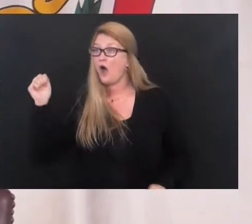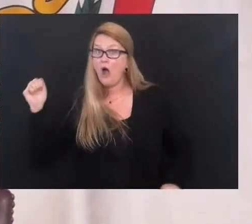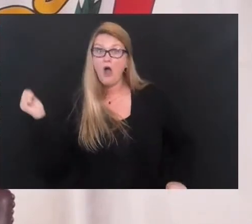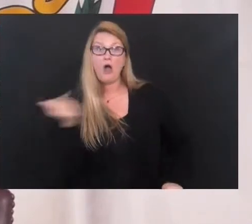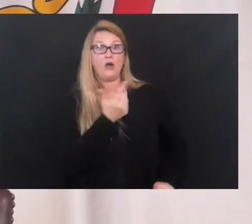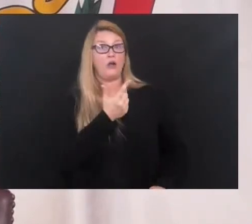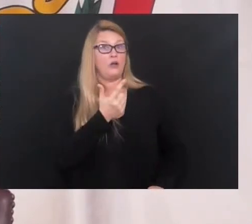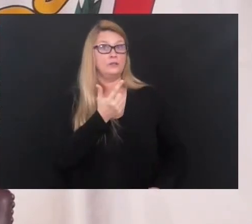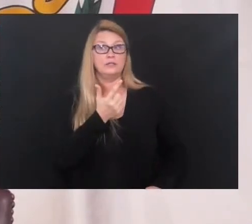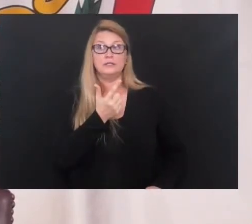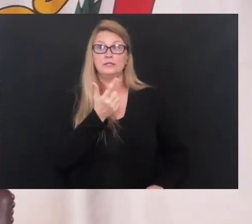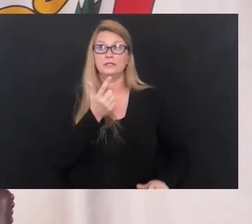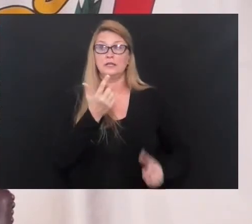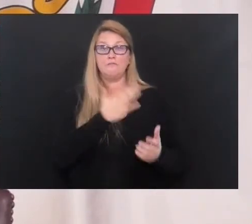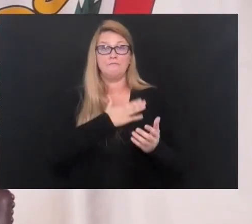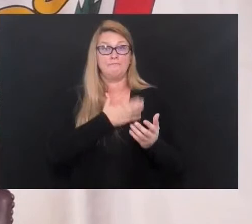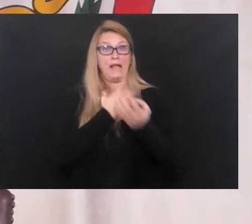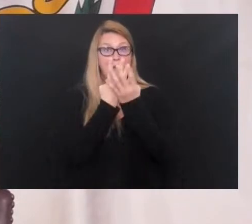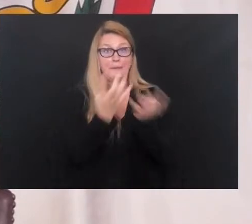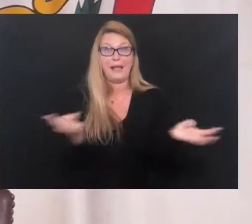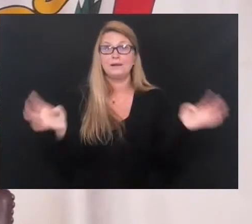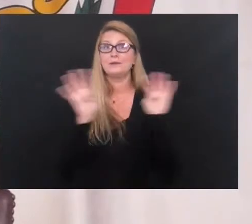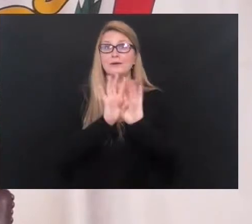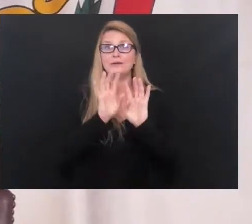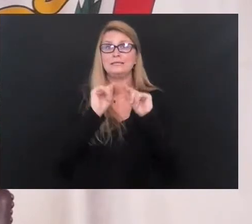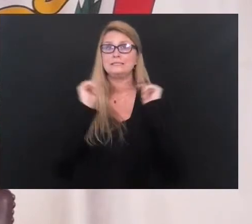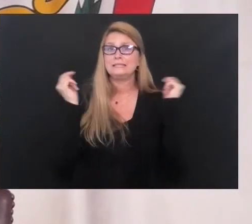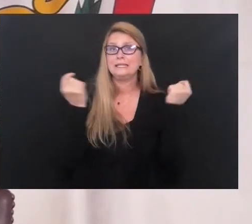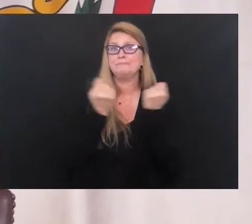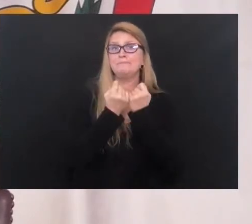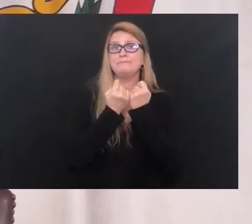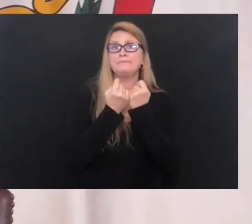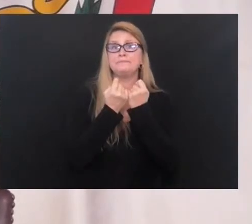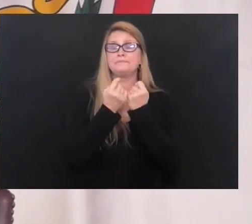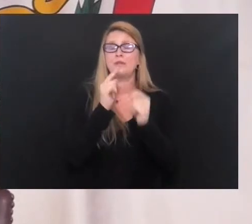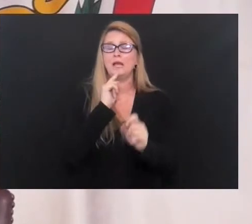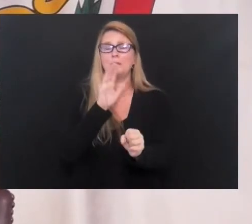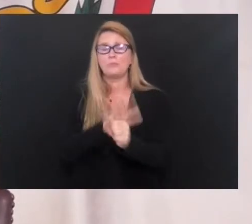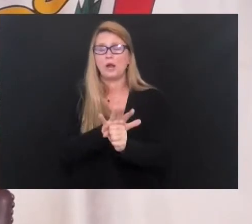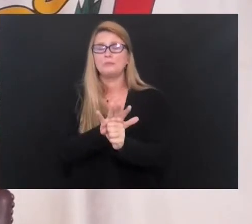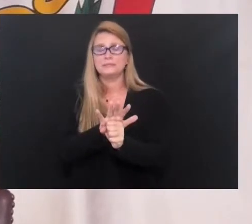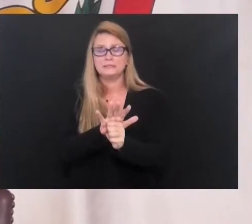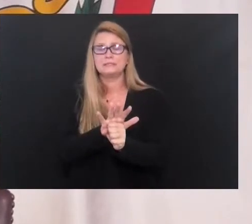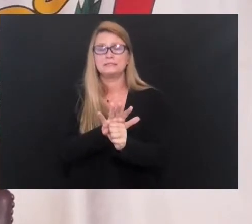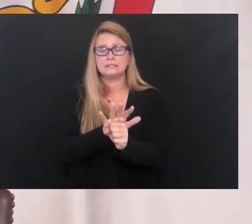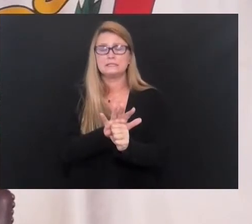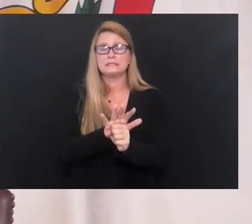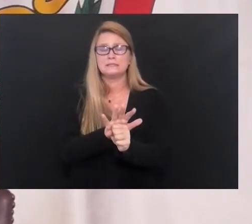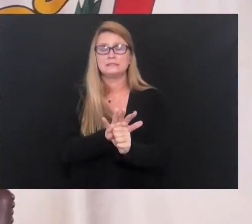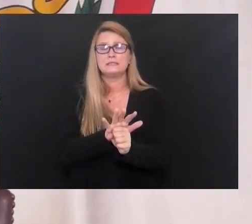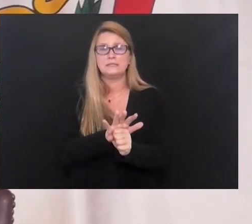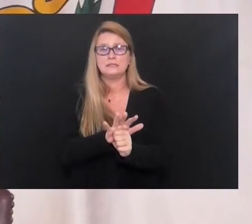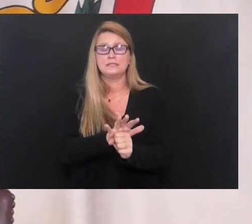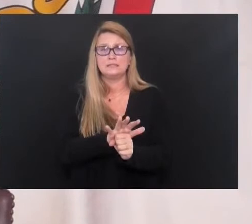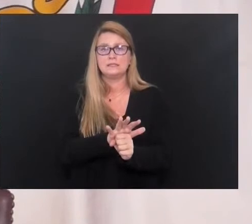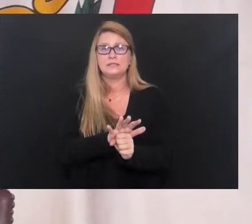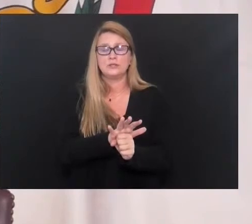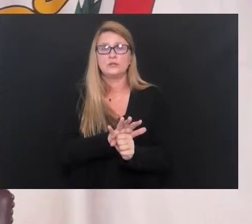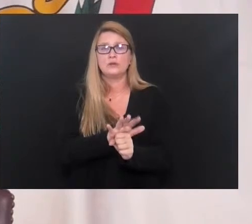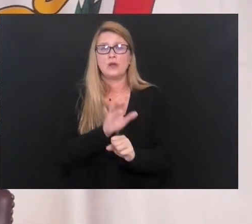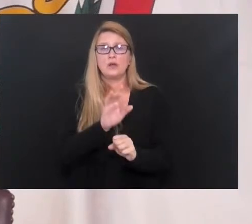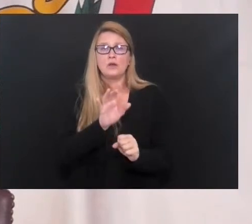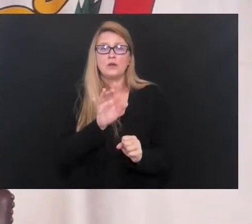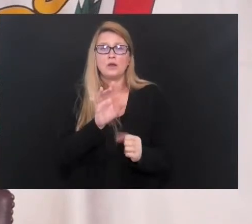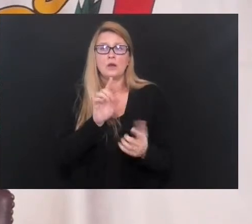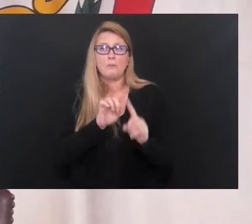us, I'll promise you this, that, and I don't say this defensively at all,